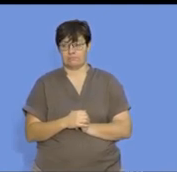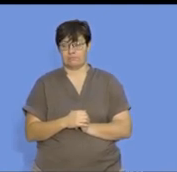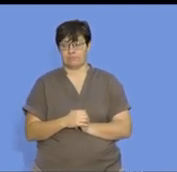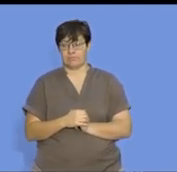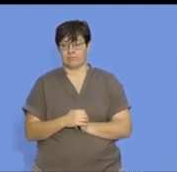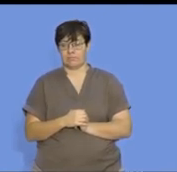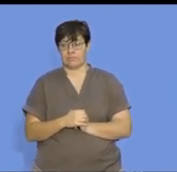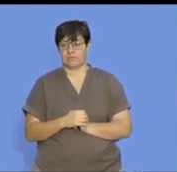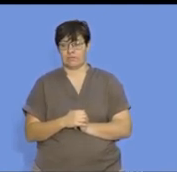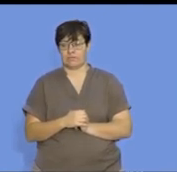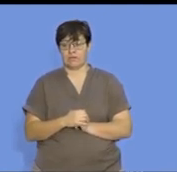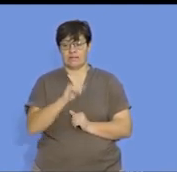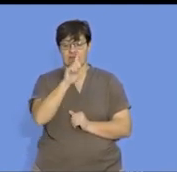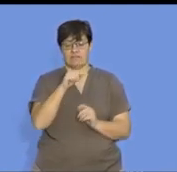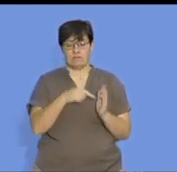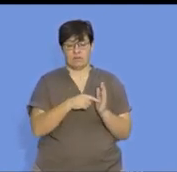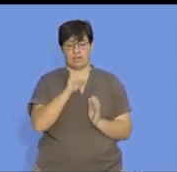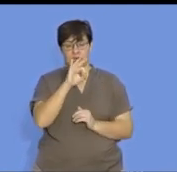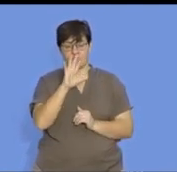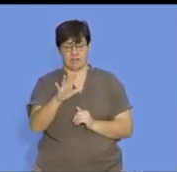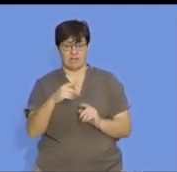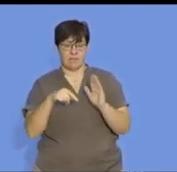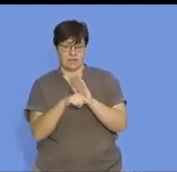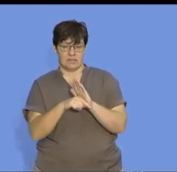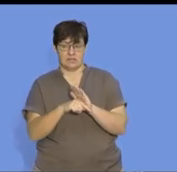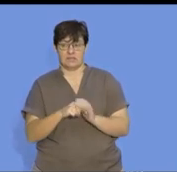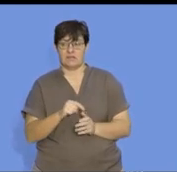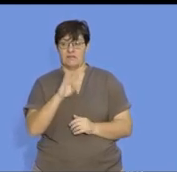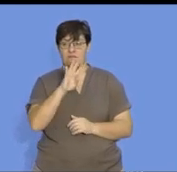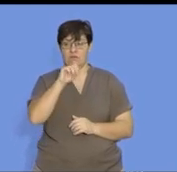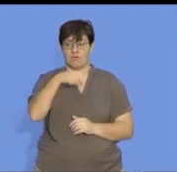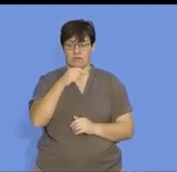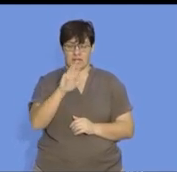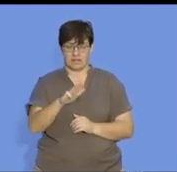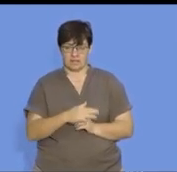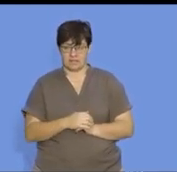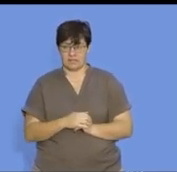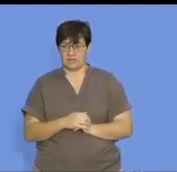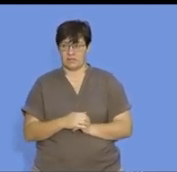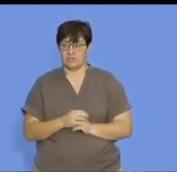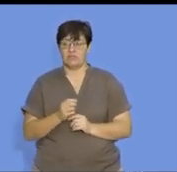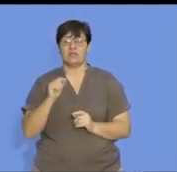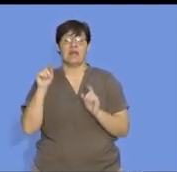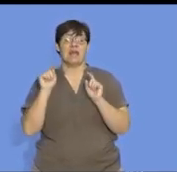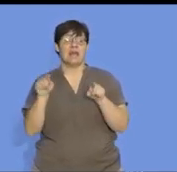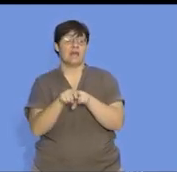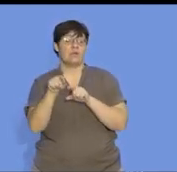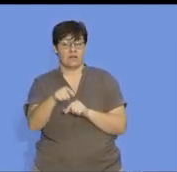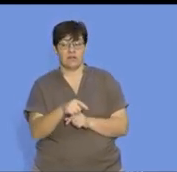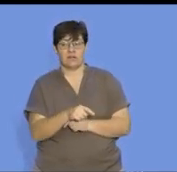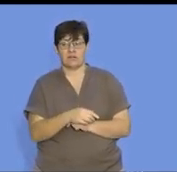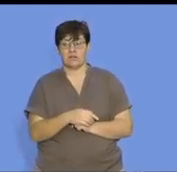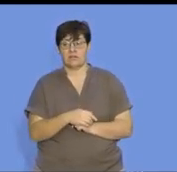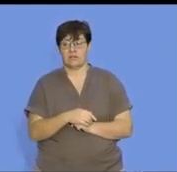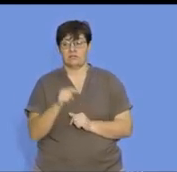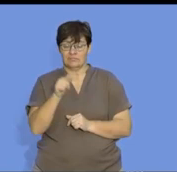okay, so we've got 7.35 minus 4.9. Don't forget to say equal. We're going to take that. Whoops, you divide it